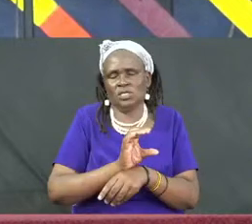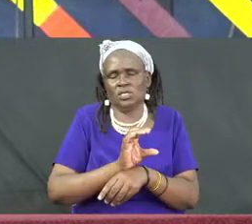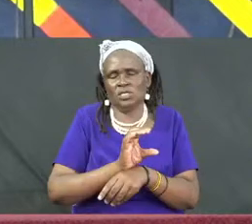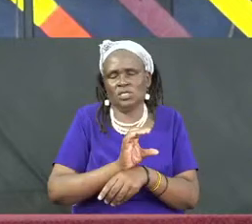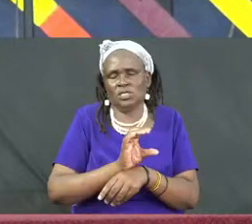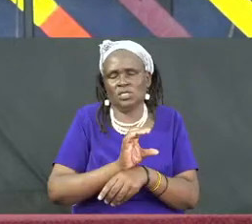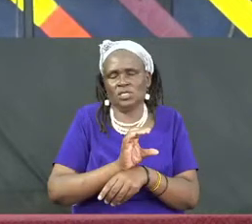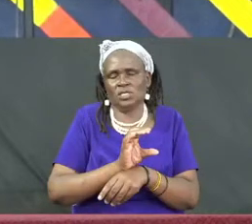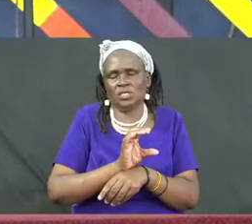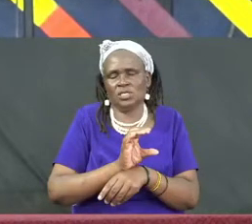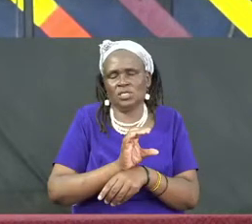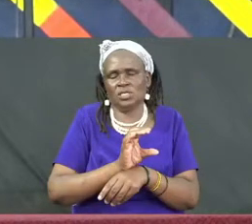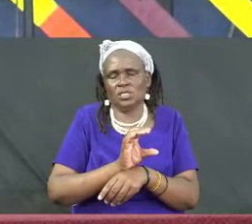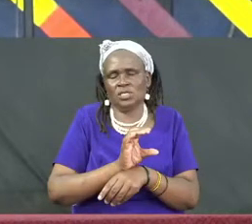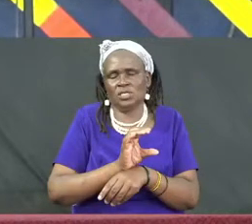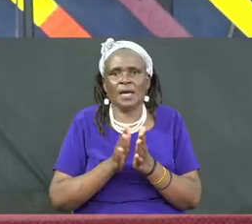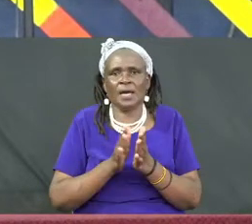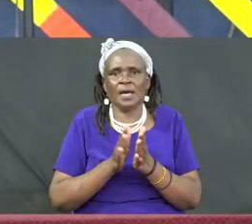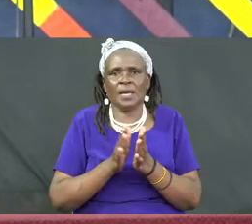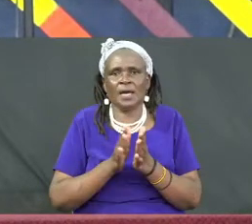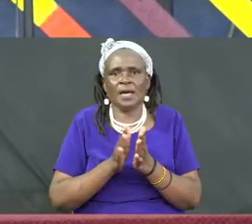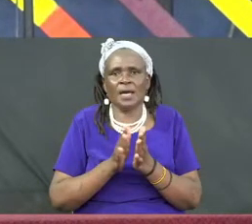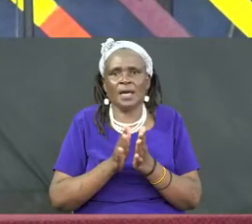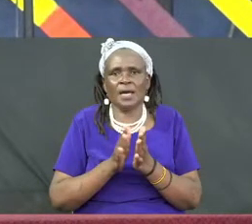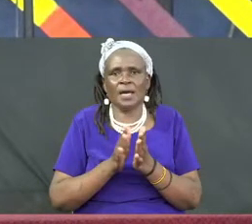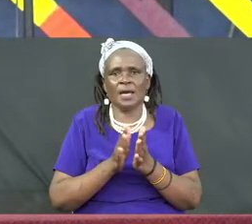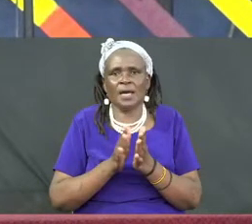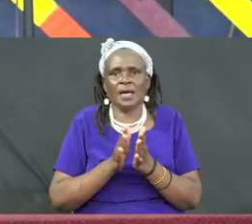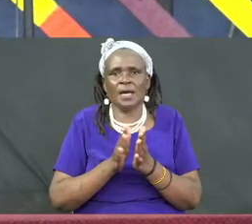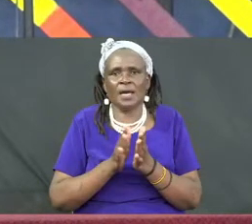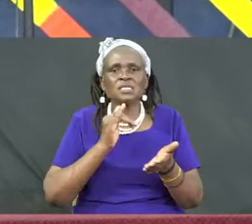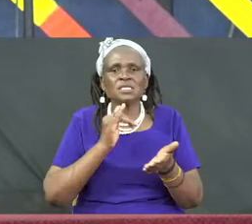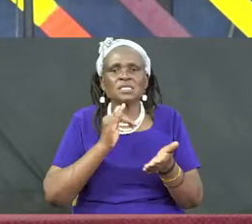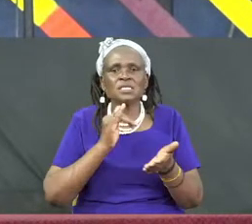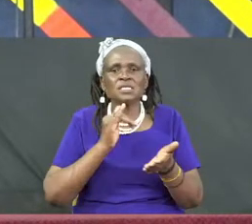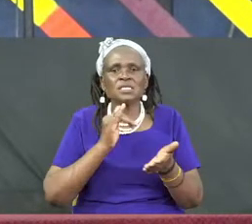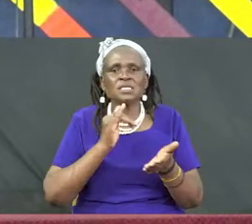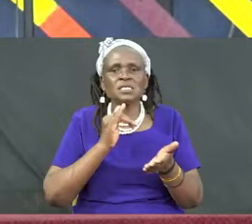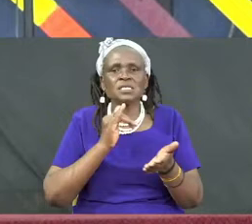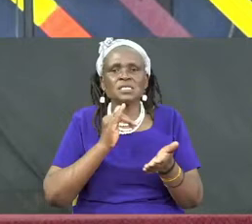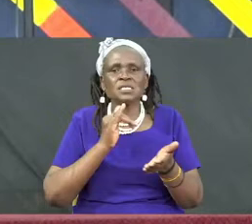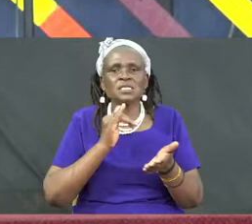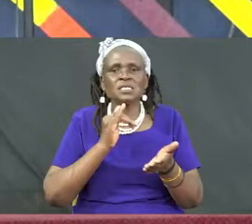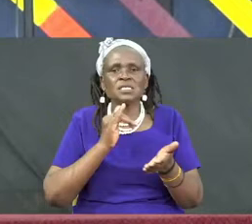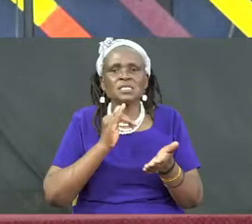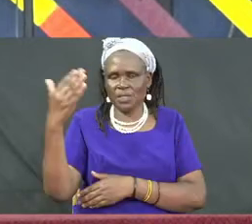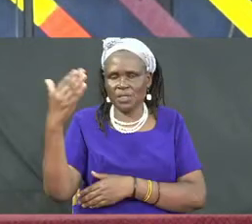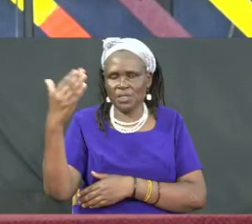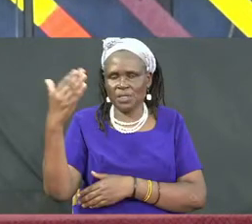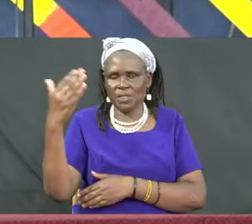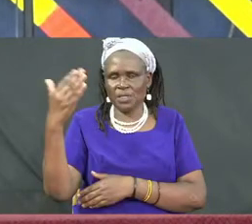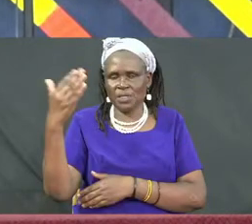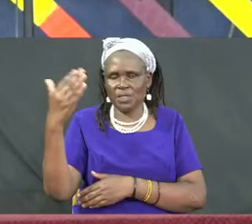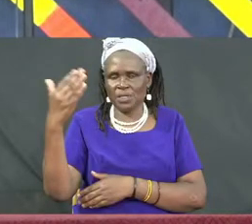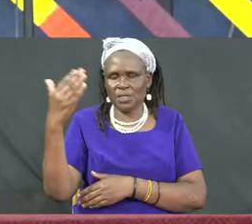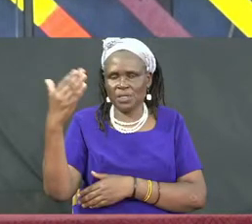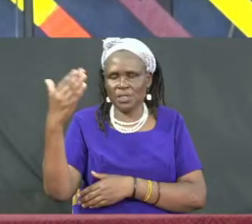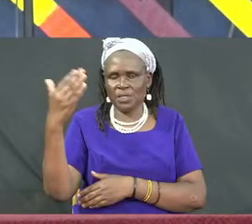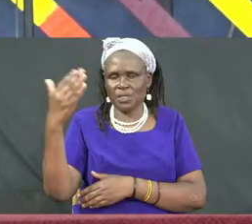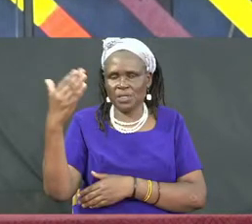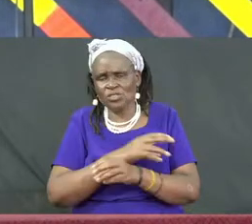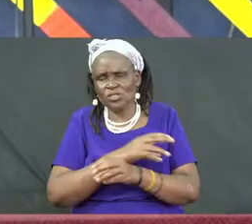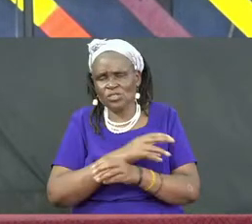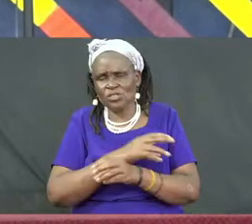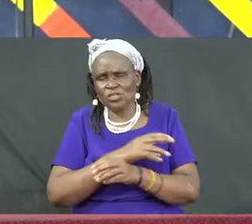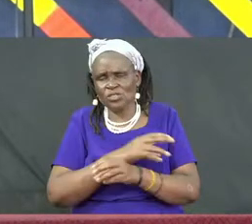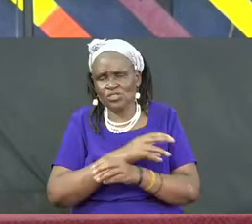Pergamum. Now, I must hasten to say that this is a figure of speech. Now, Satan does not have any